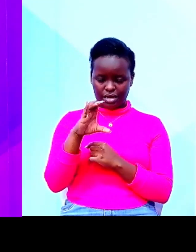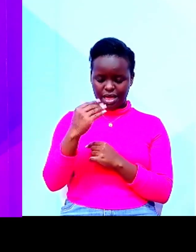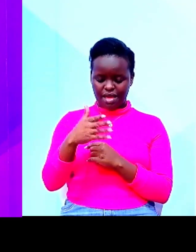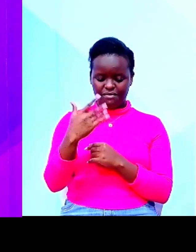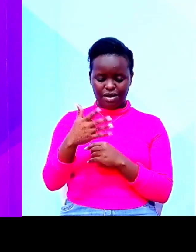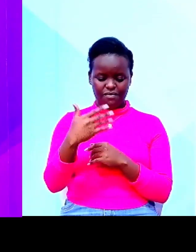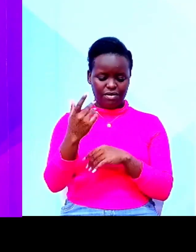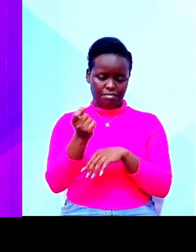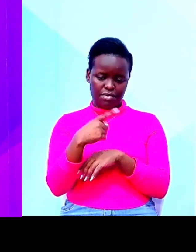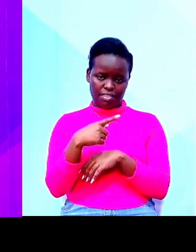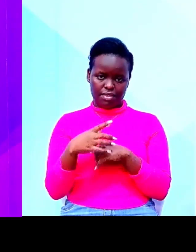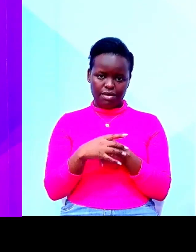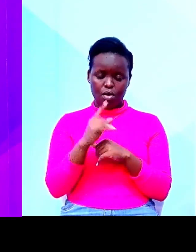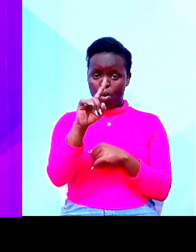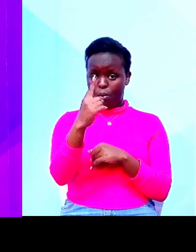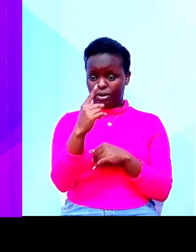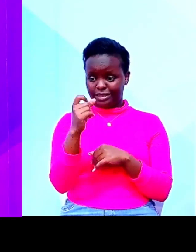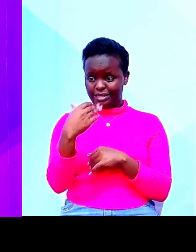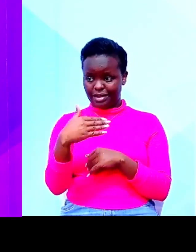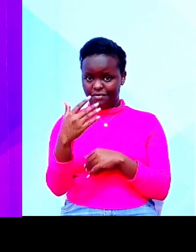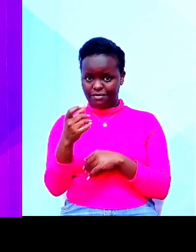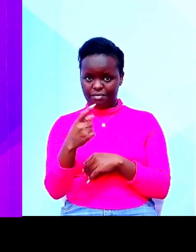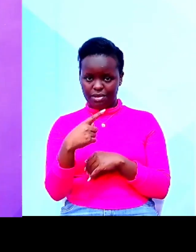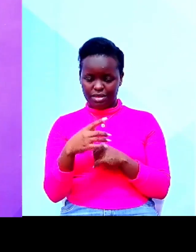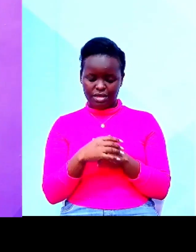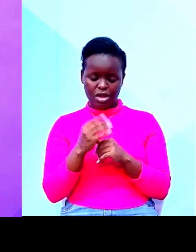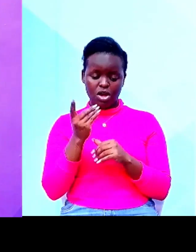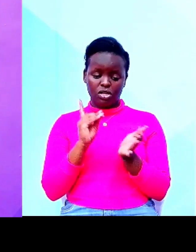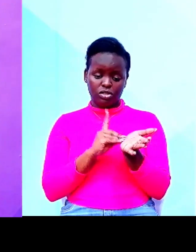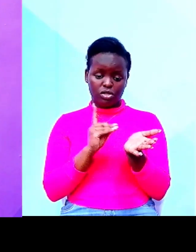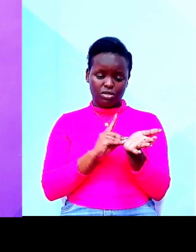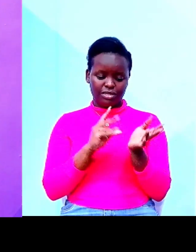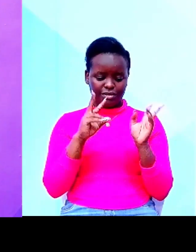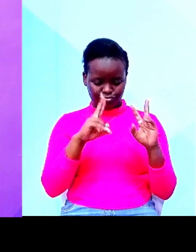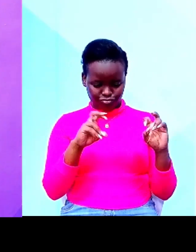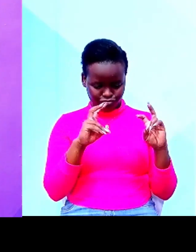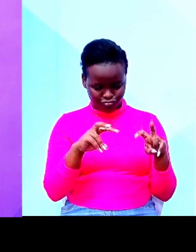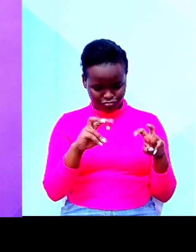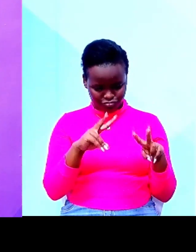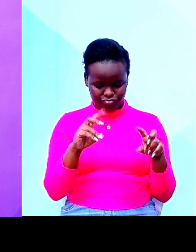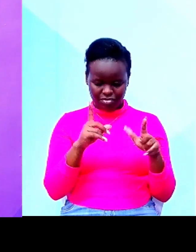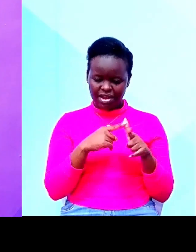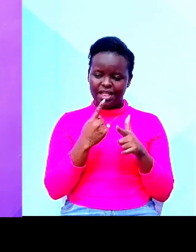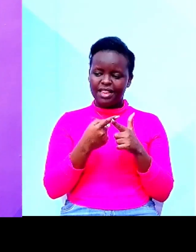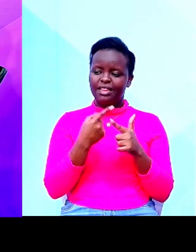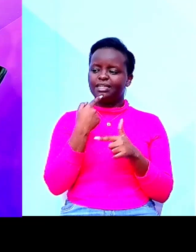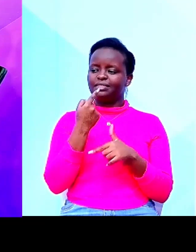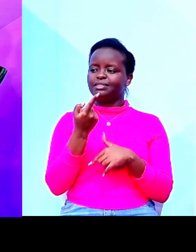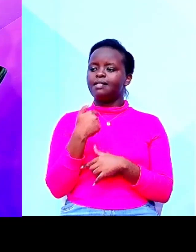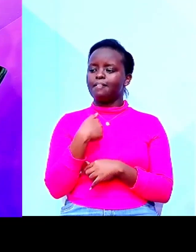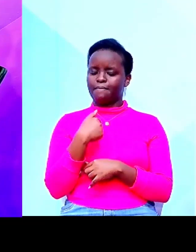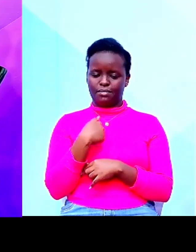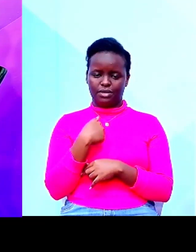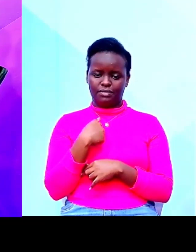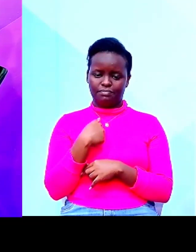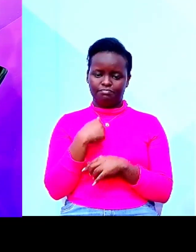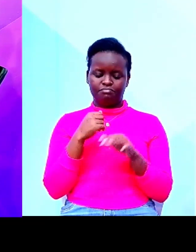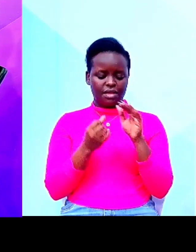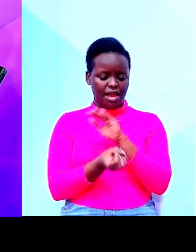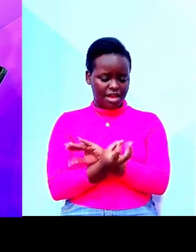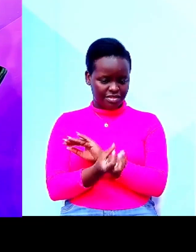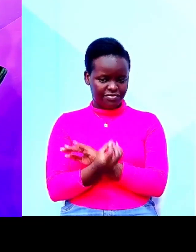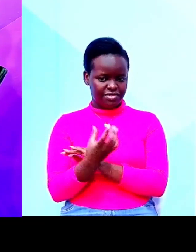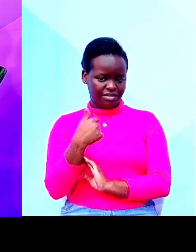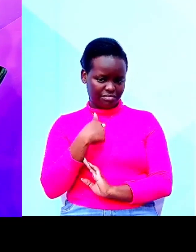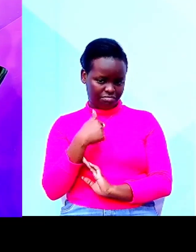and the doctor will usually assess me, and the doctor will advise me